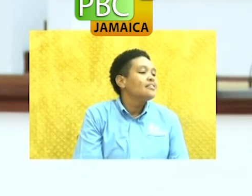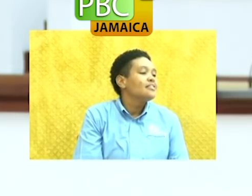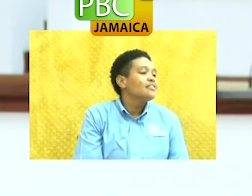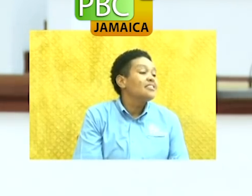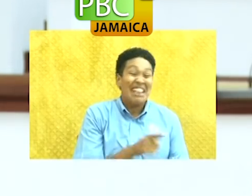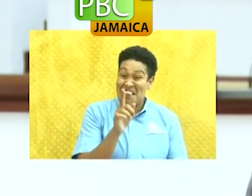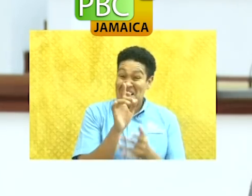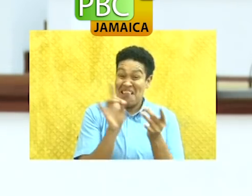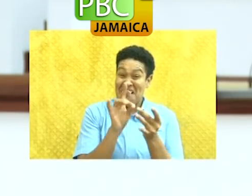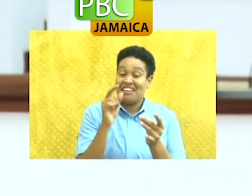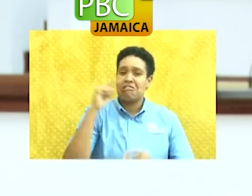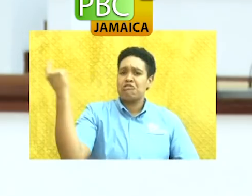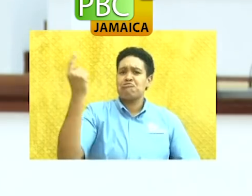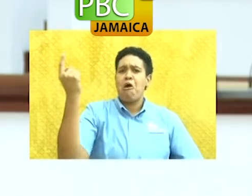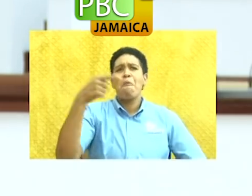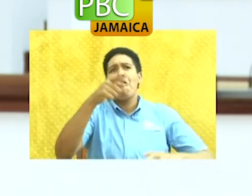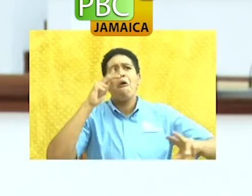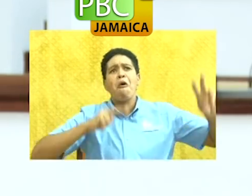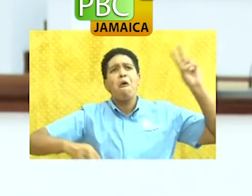oversight is defeated